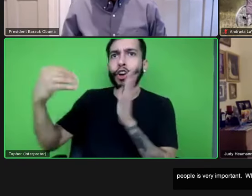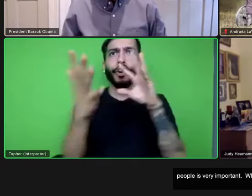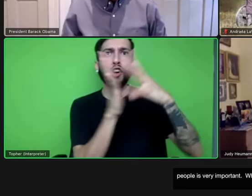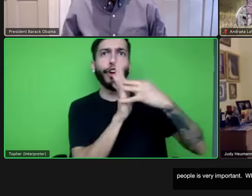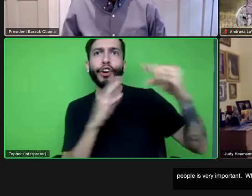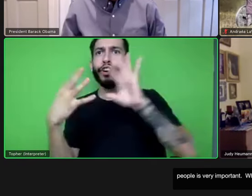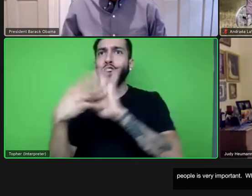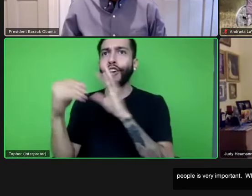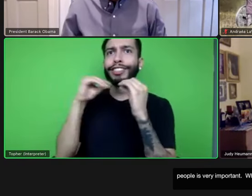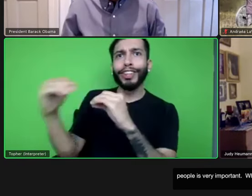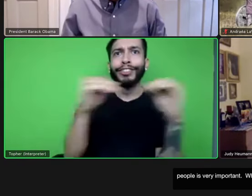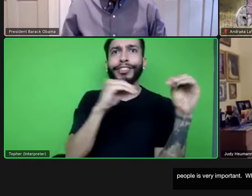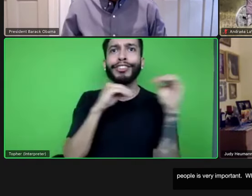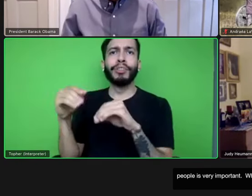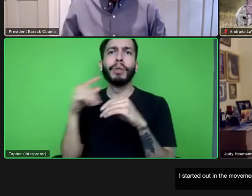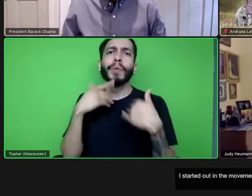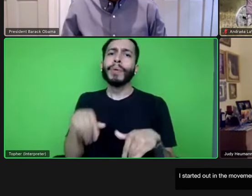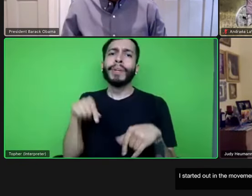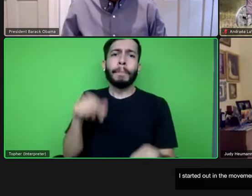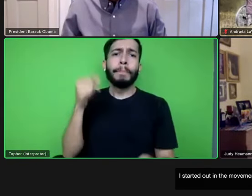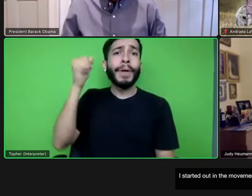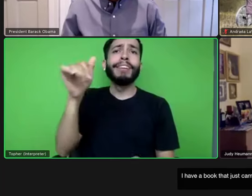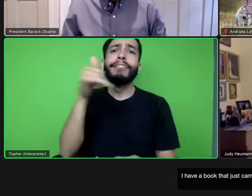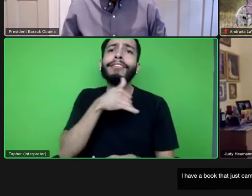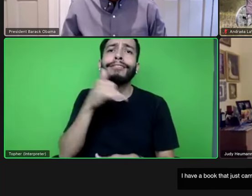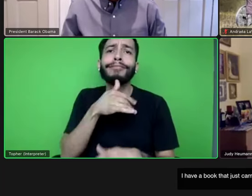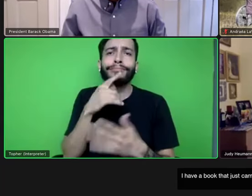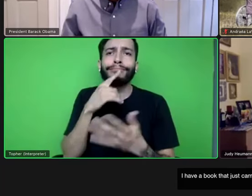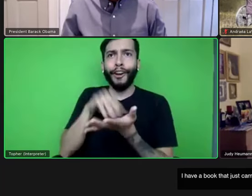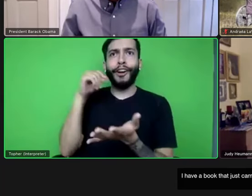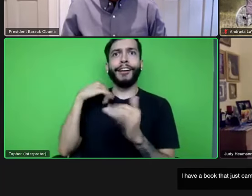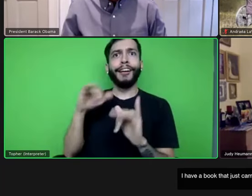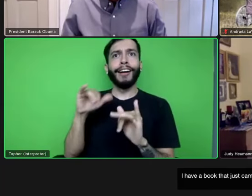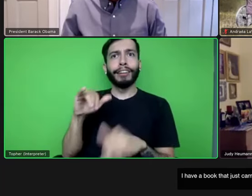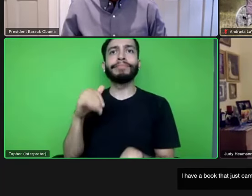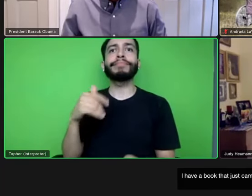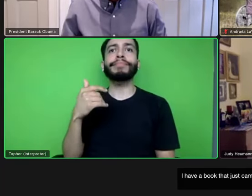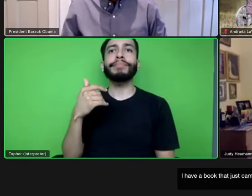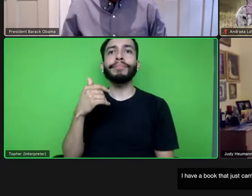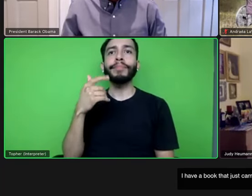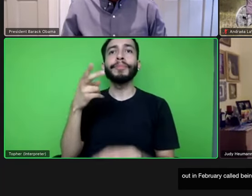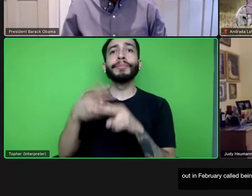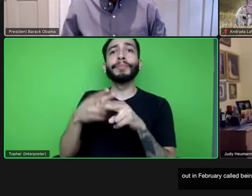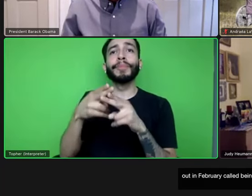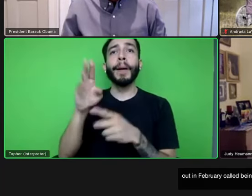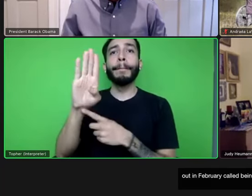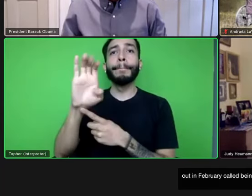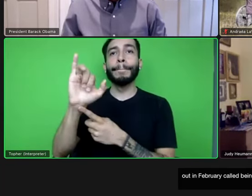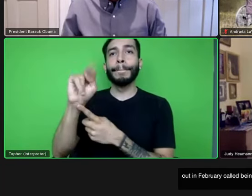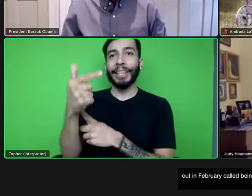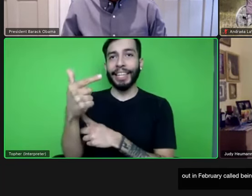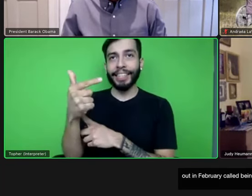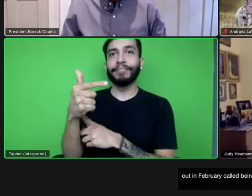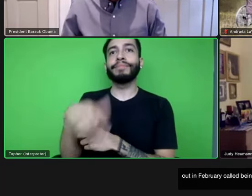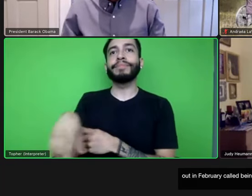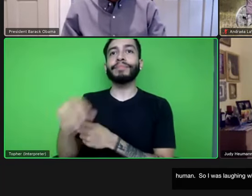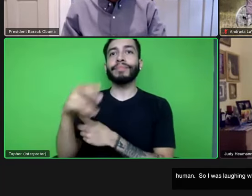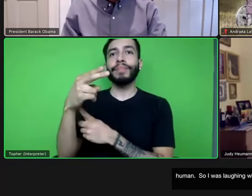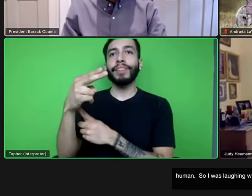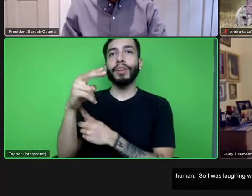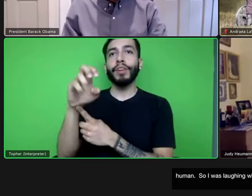I have a book that just came out in February called Being Human. So I was laughing when you said what we have in common